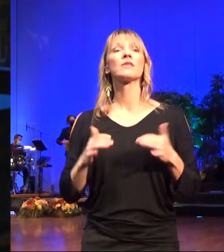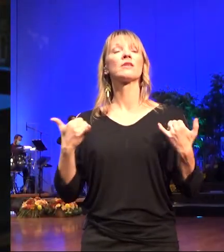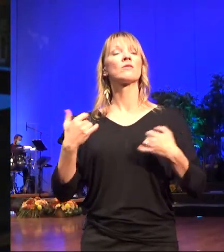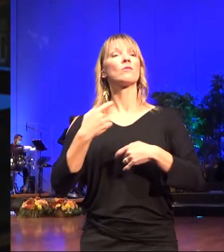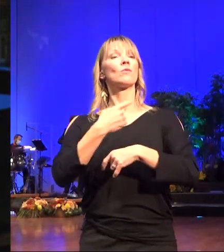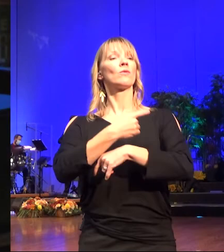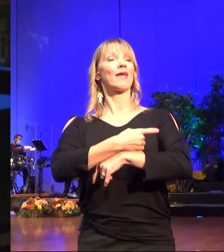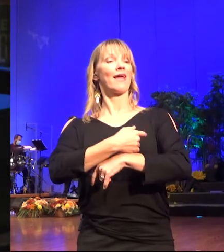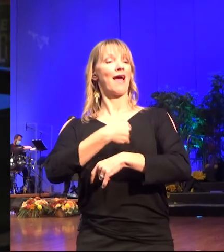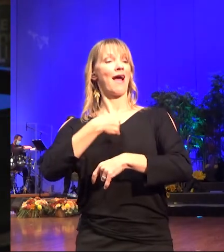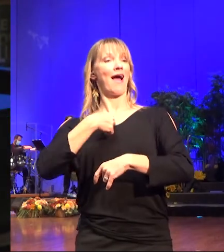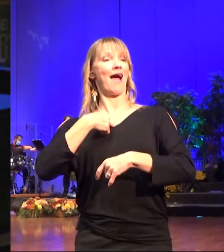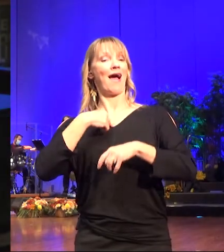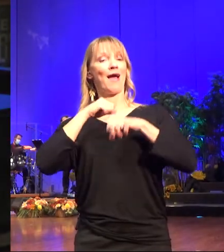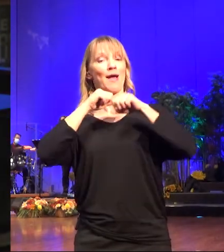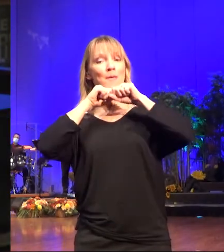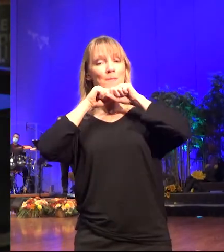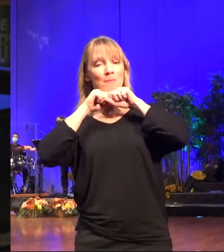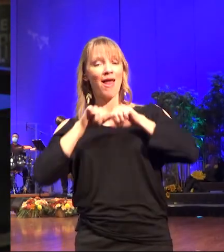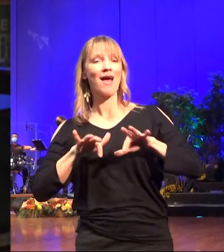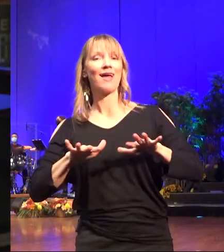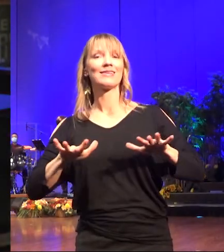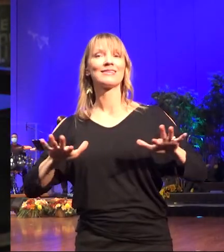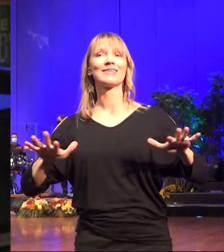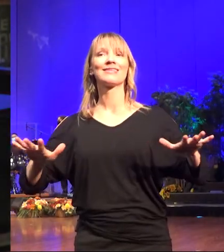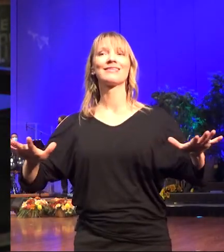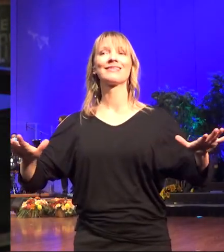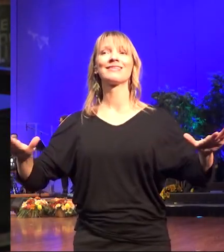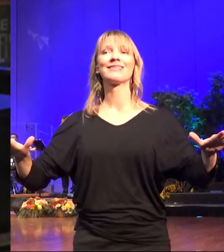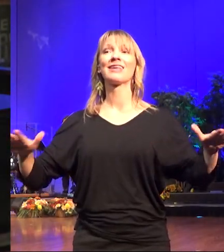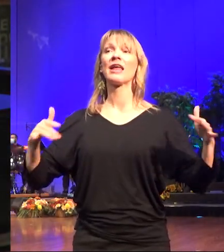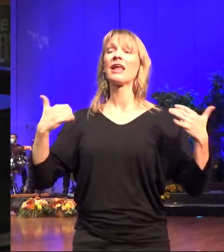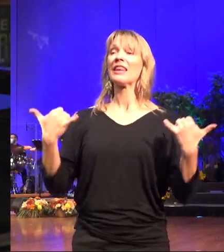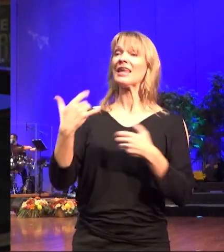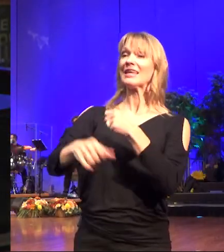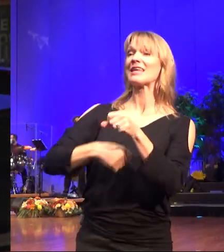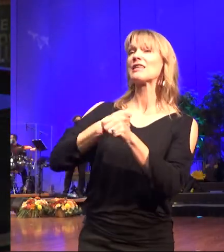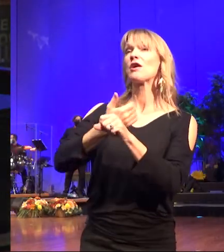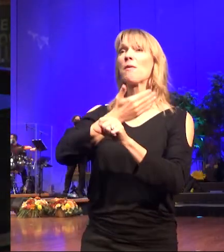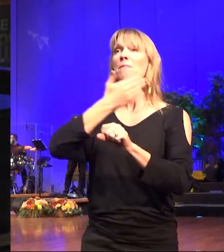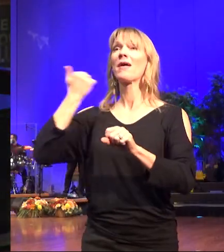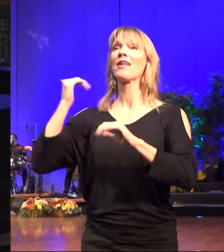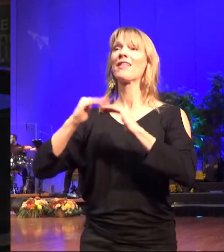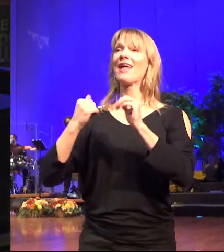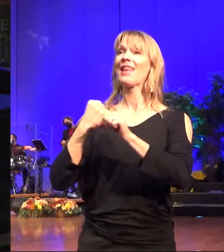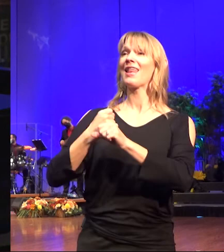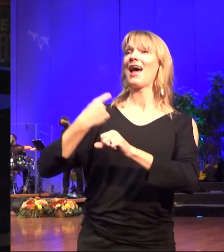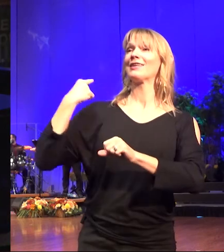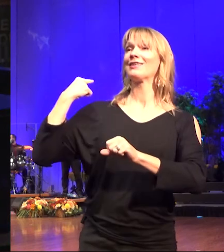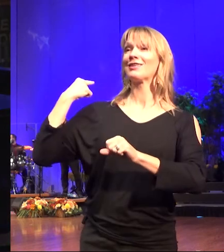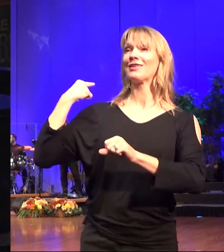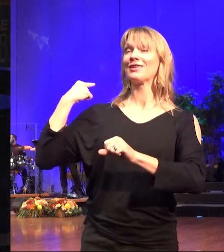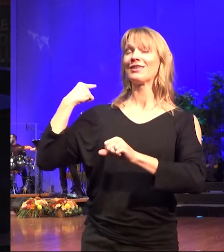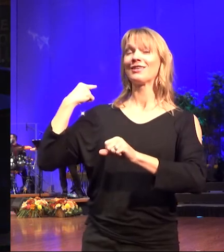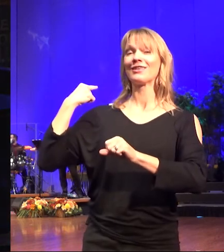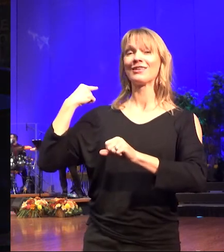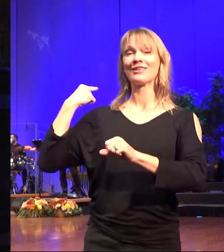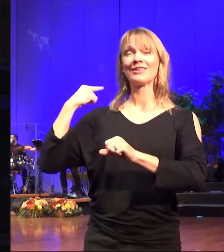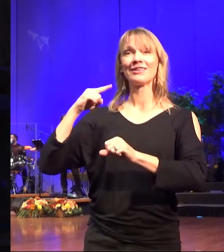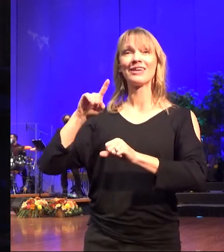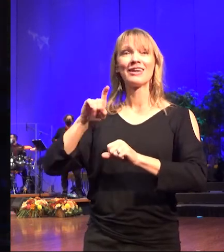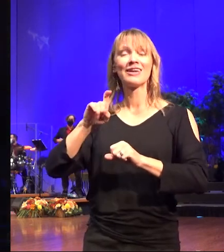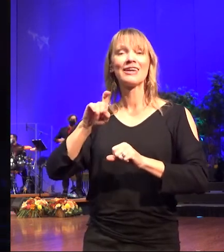Will this day I be a blessing? Will this year be better than the last?